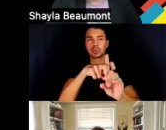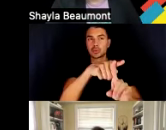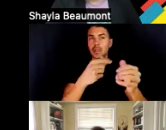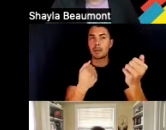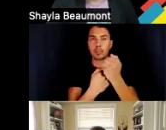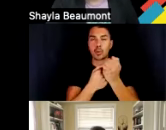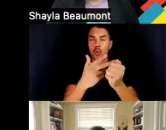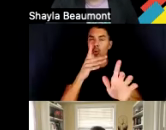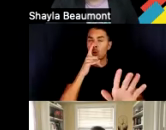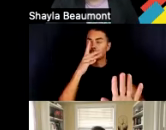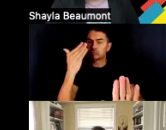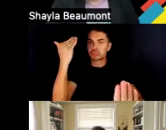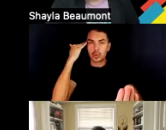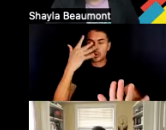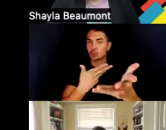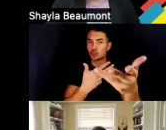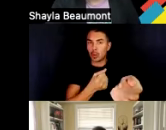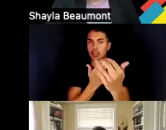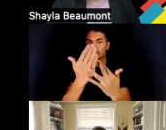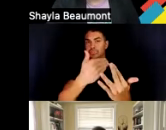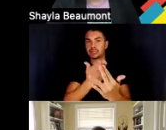folks who will support survivors.